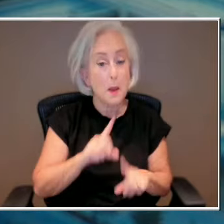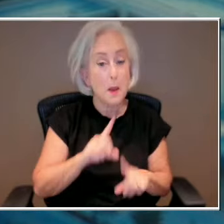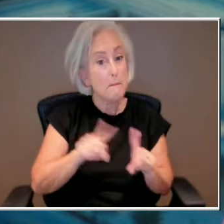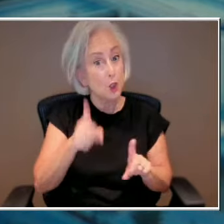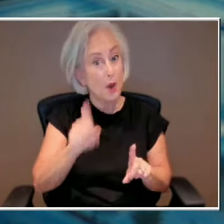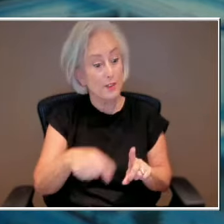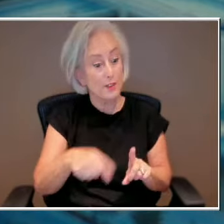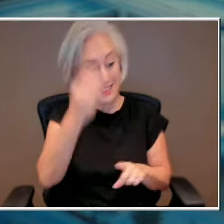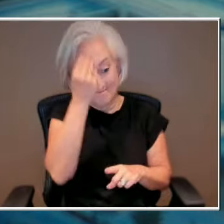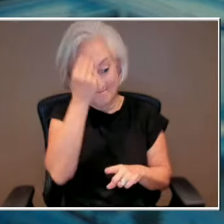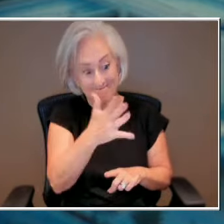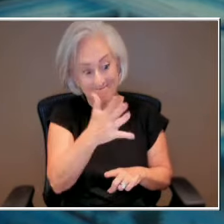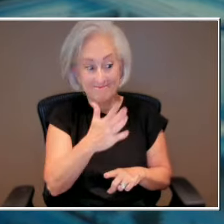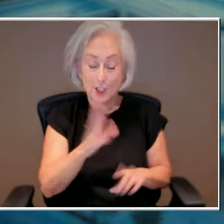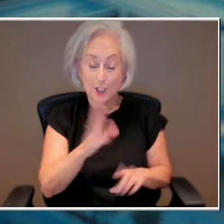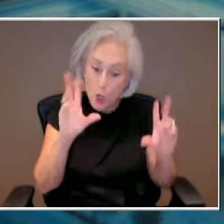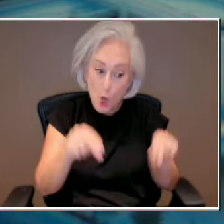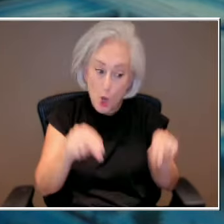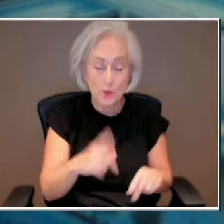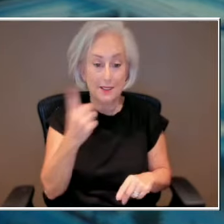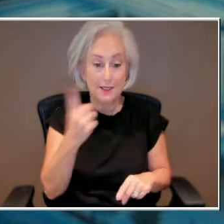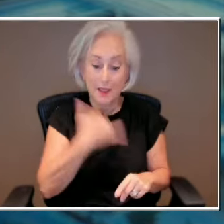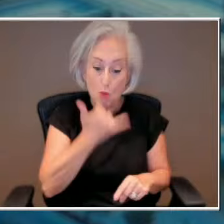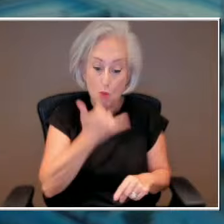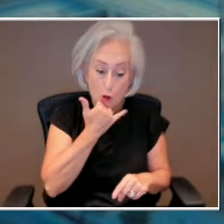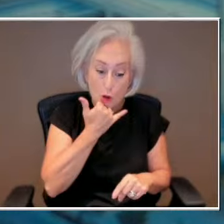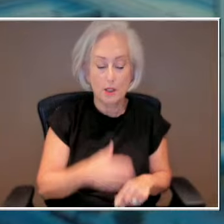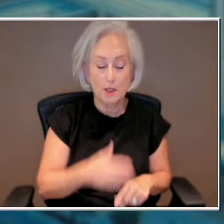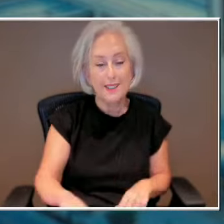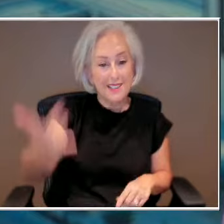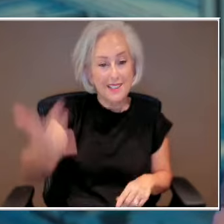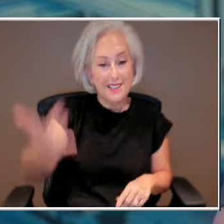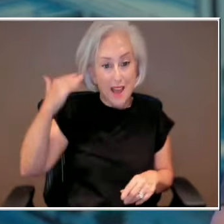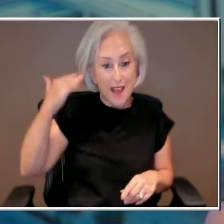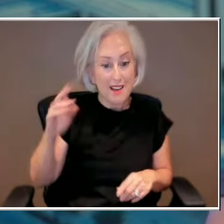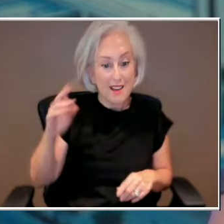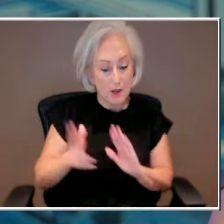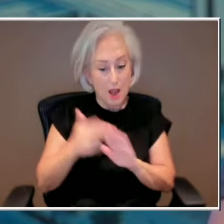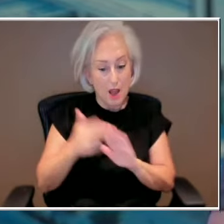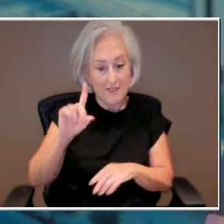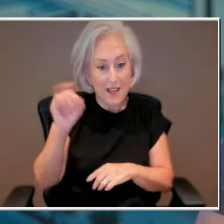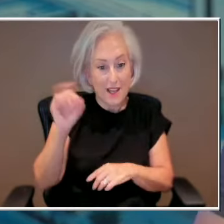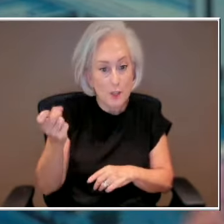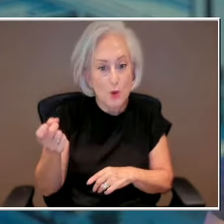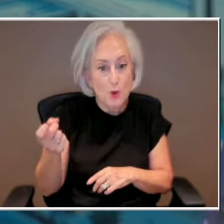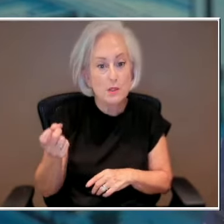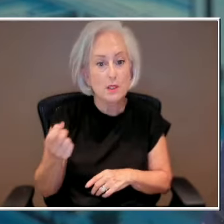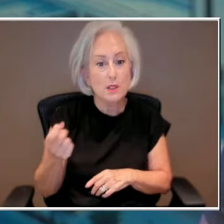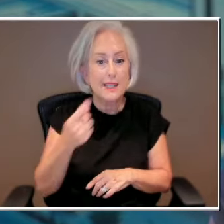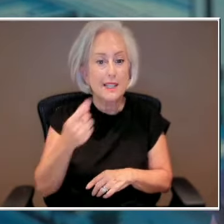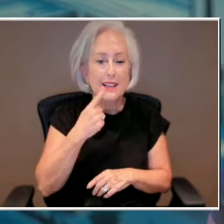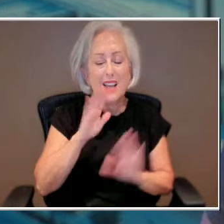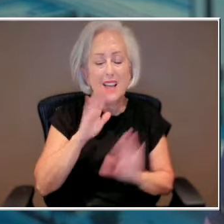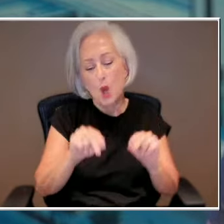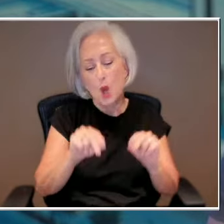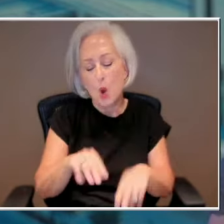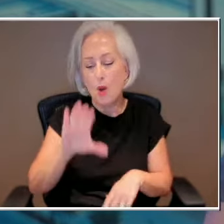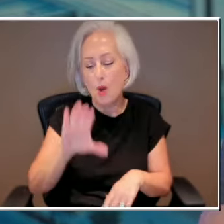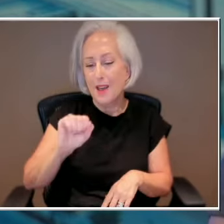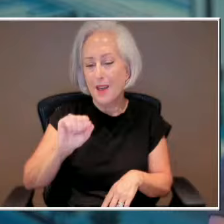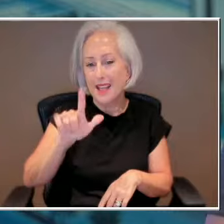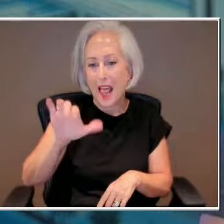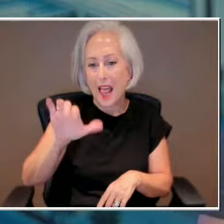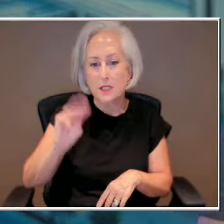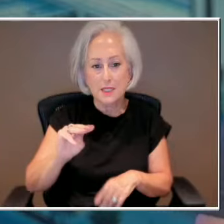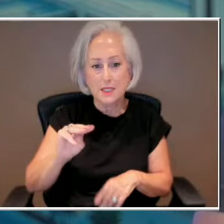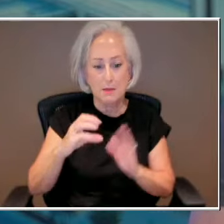that's, at the beginning when I was originally diagnosed, for so long I was told that it was calcium buildup, it would go away. Well, 7 years, the lump was still there. This